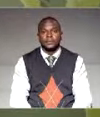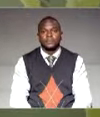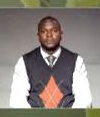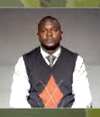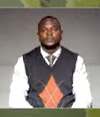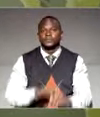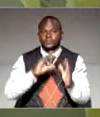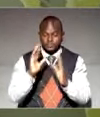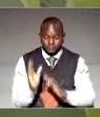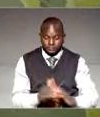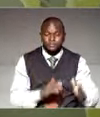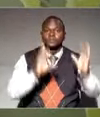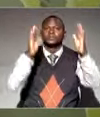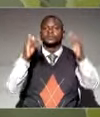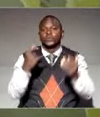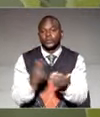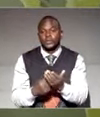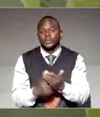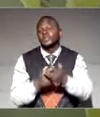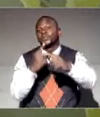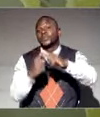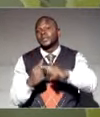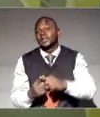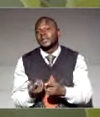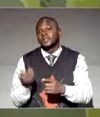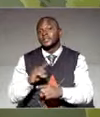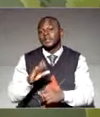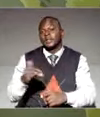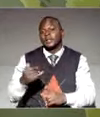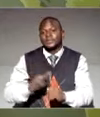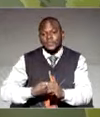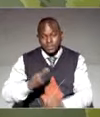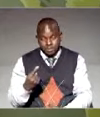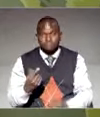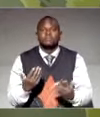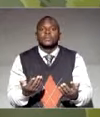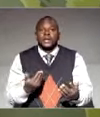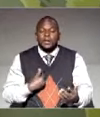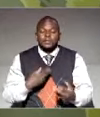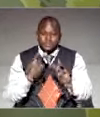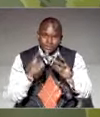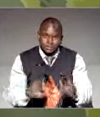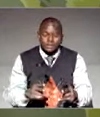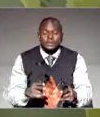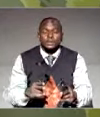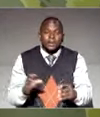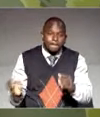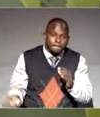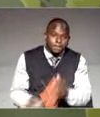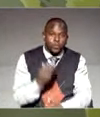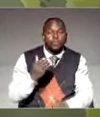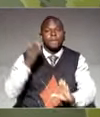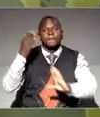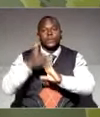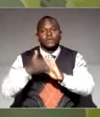As we plan to celebrate Uganda Matters Day next month, we have started unveiling profiles